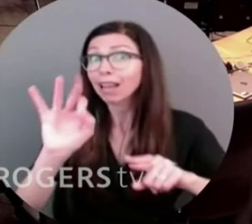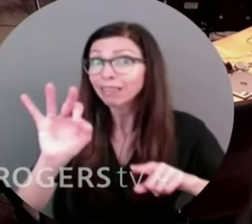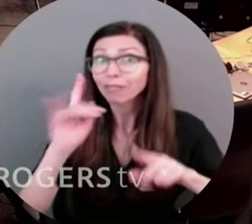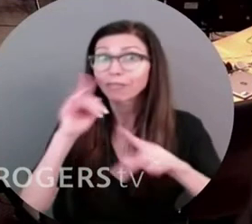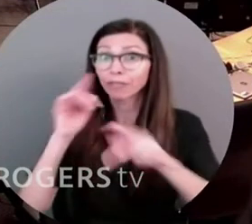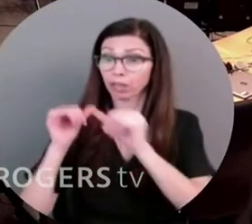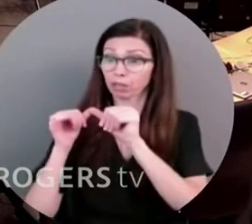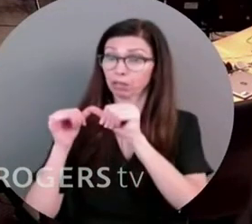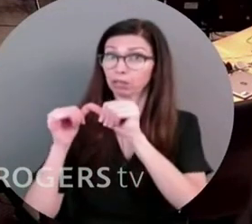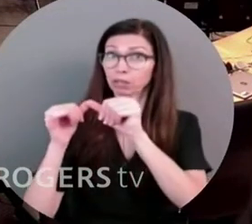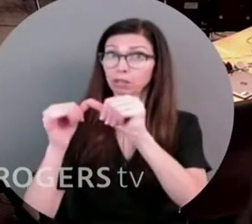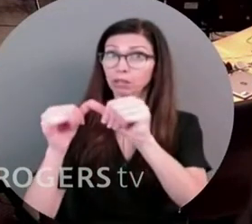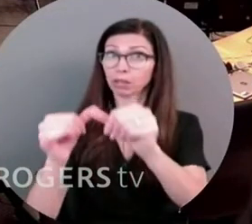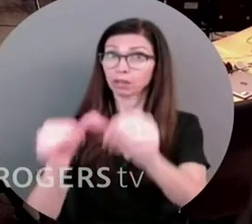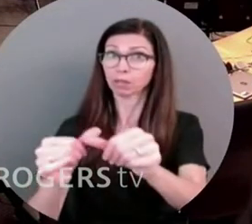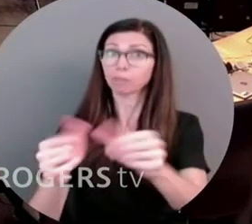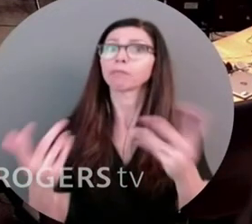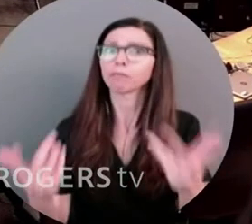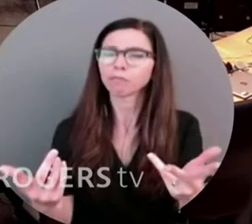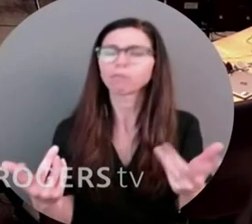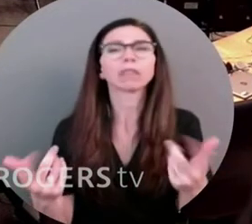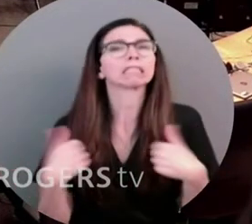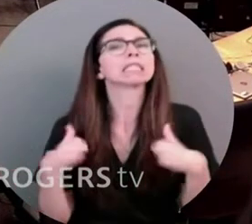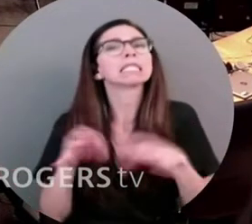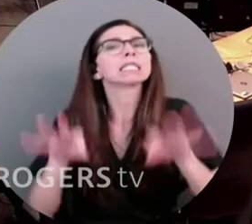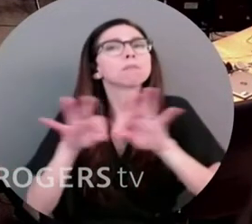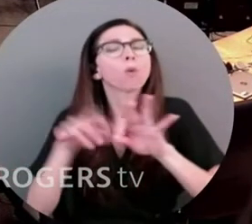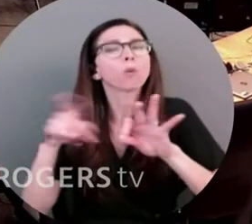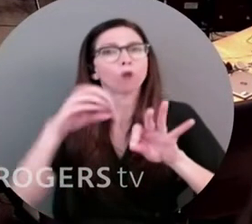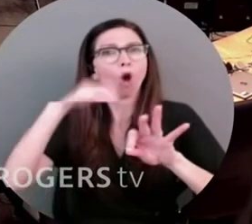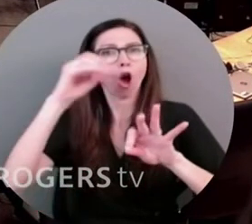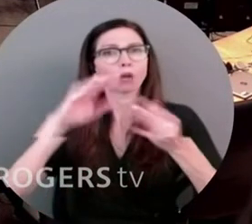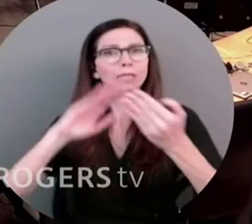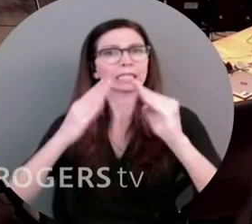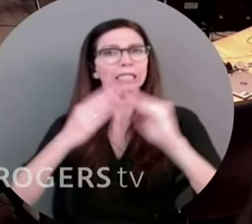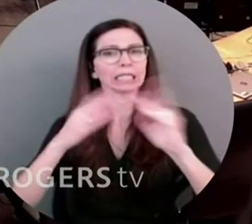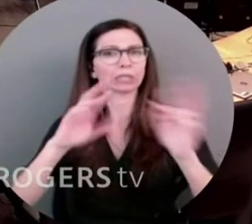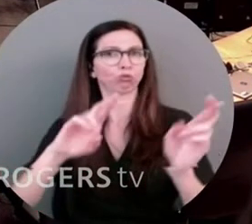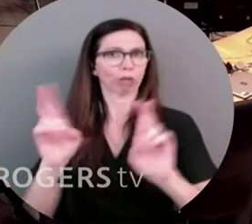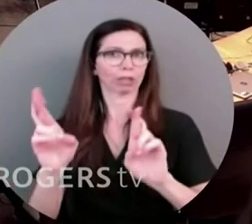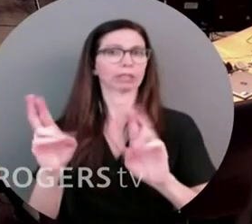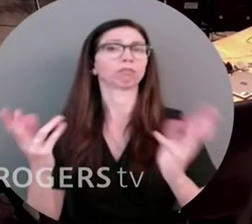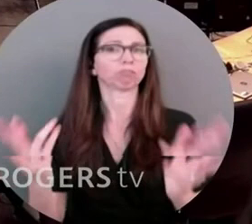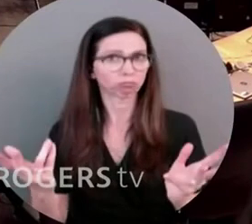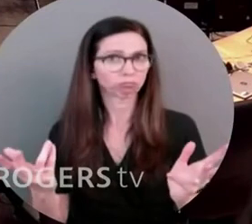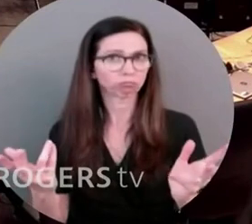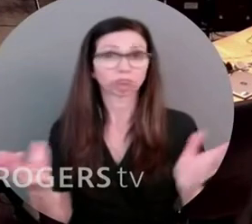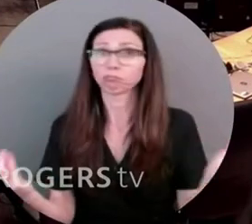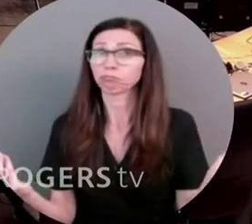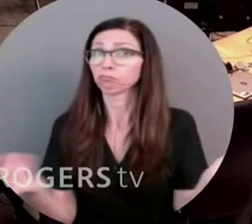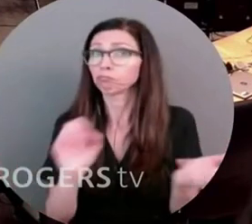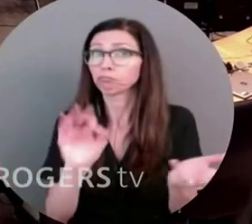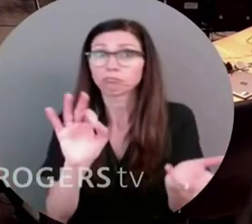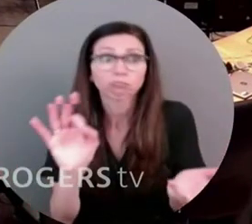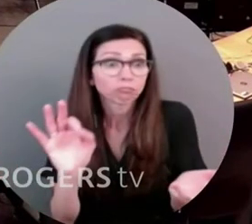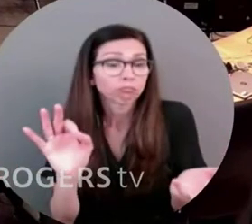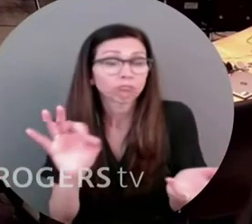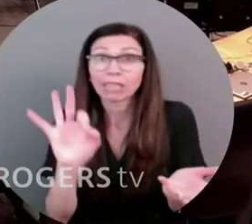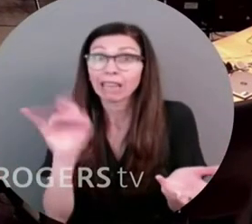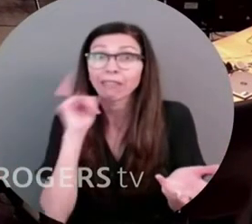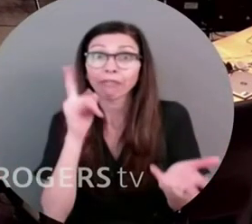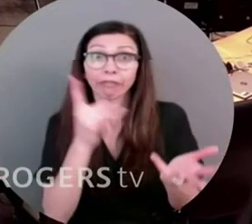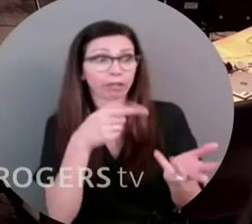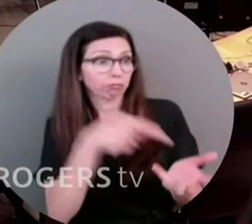just wanted to make sure the city was ready and to take advantage of that opportunity and to repurpose,